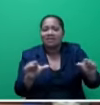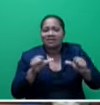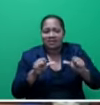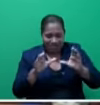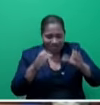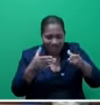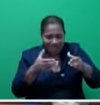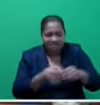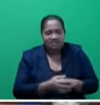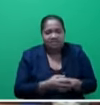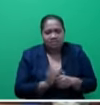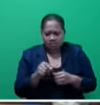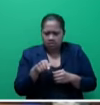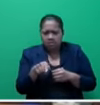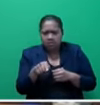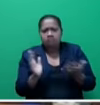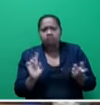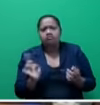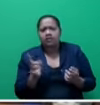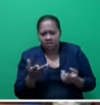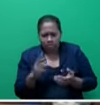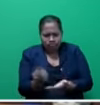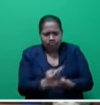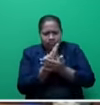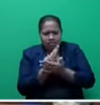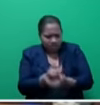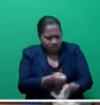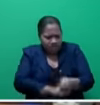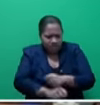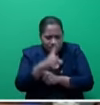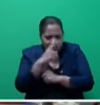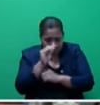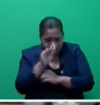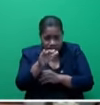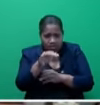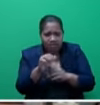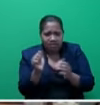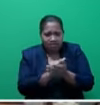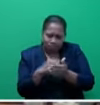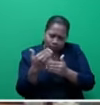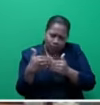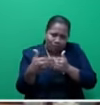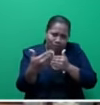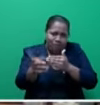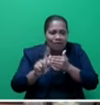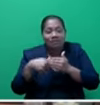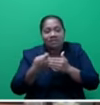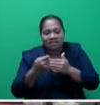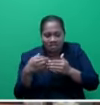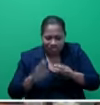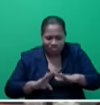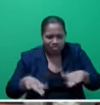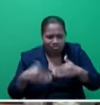sector will certainly quicken our recovery efforts and shape our country's future that is deserving by the next generation. Honourable